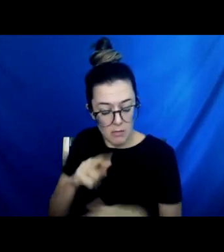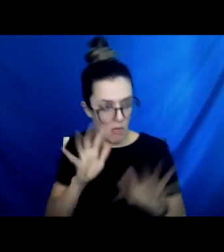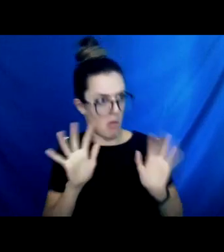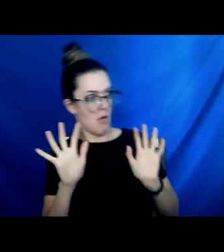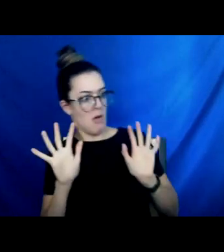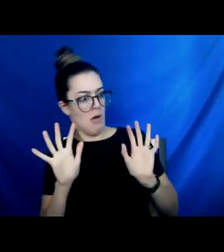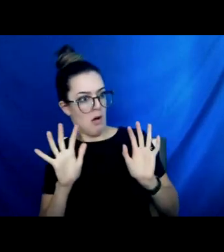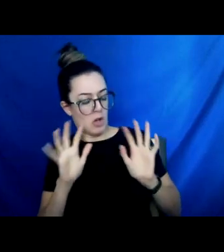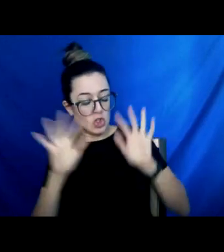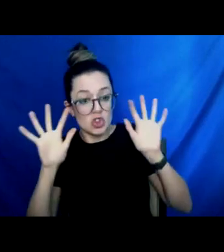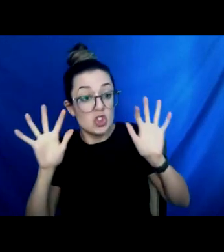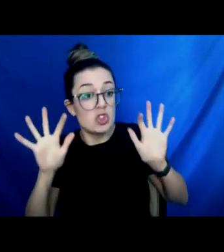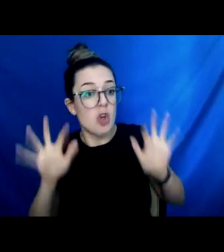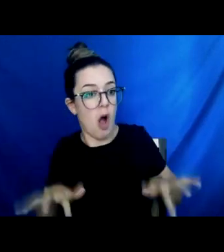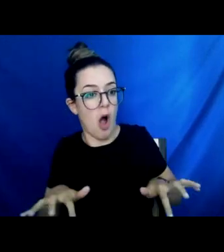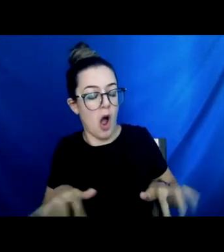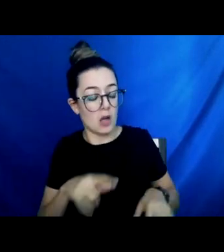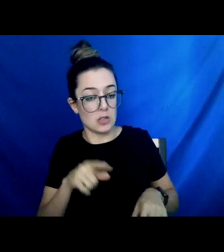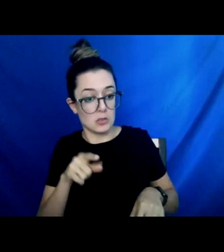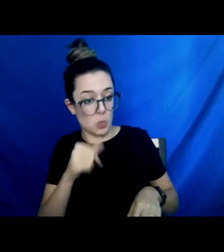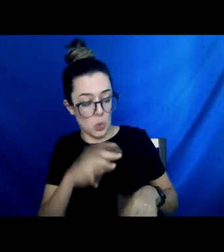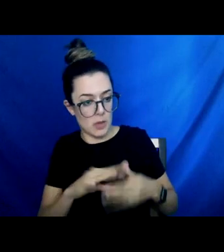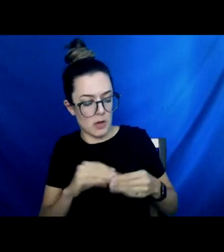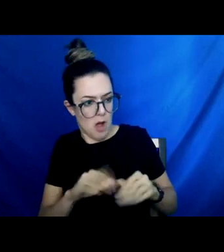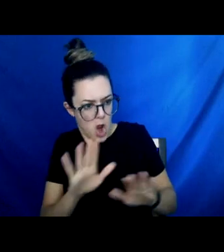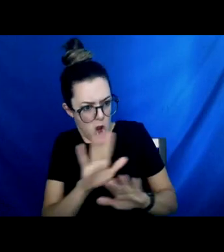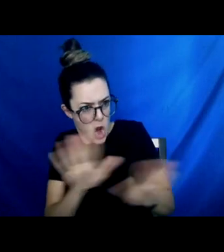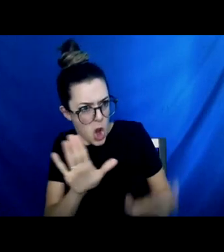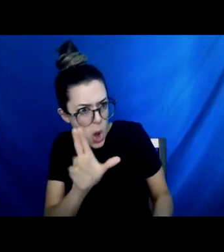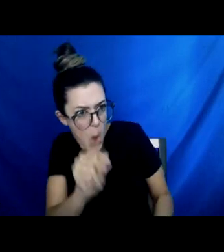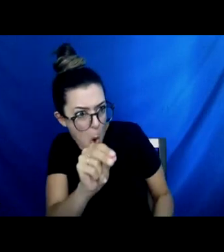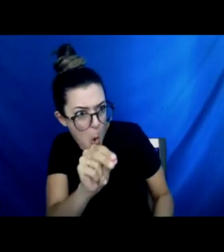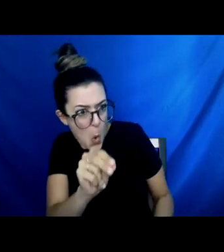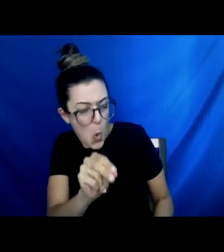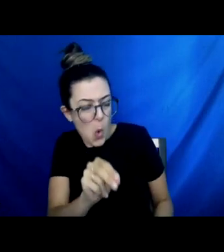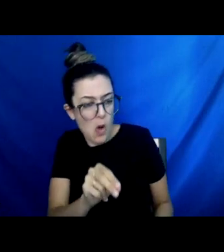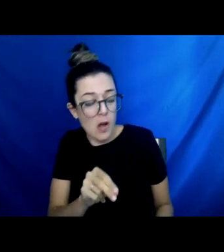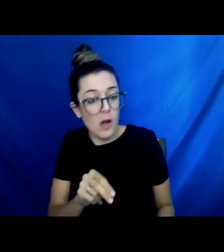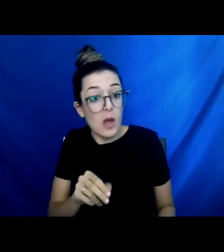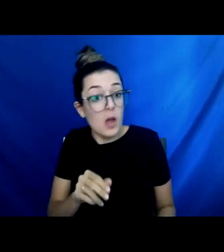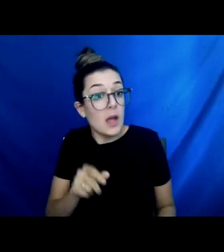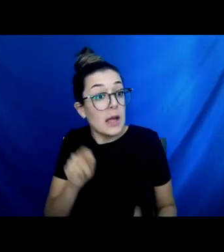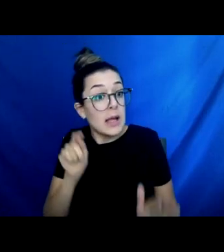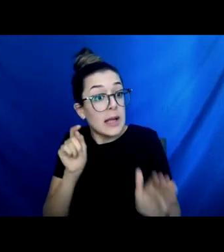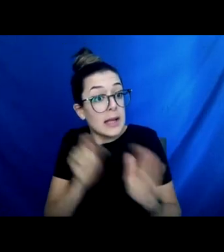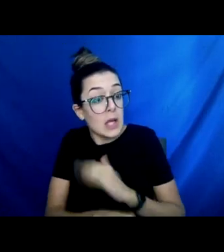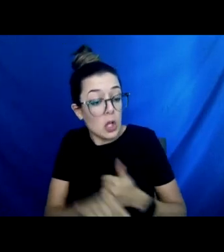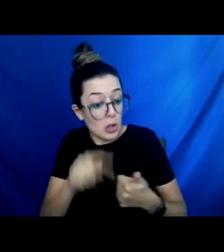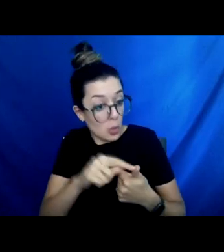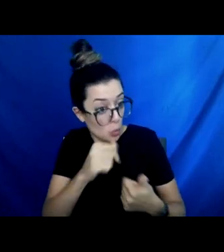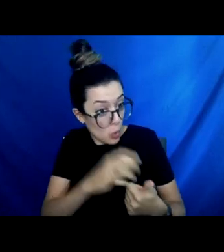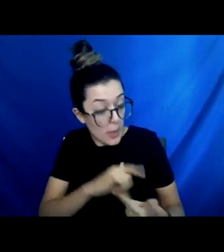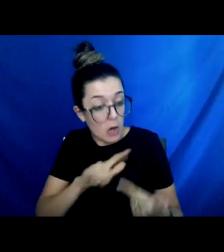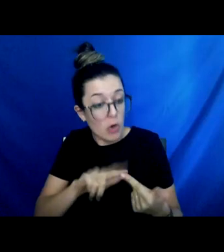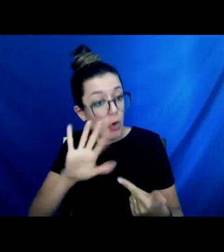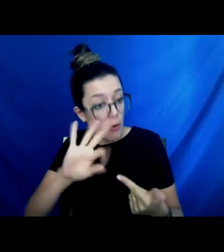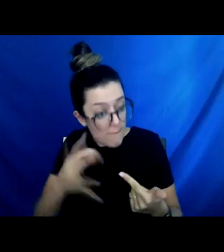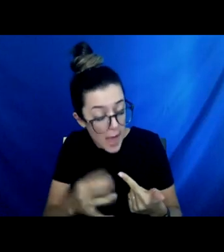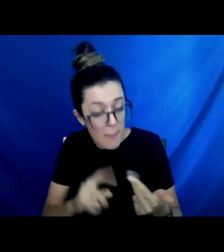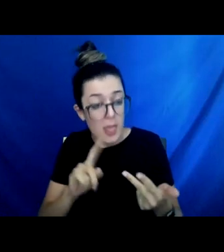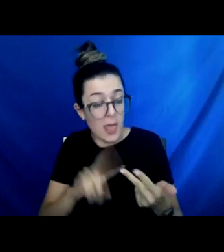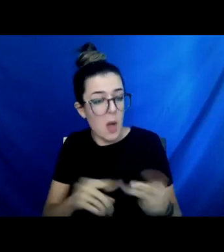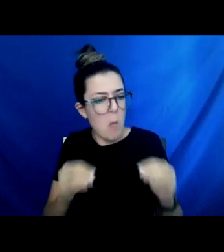And she said, absolutely not. You're going to get her killed, her family killed. You don't know, but there's definitely going to be damage, and you